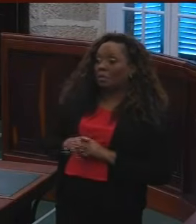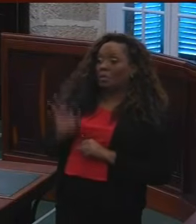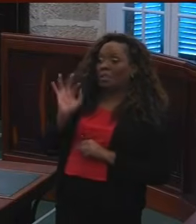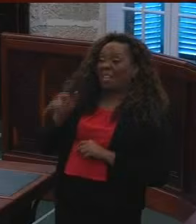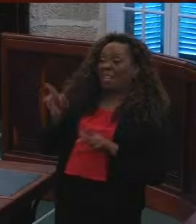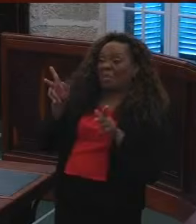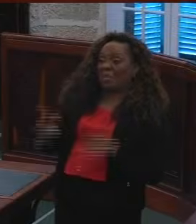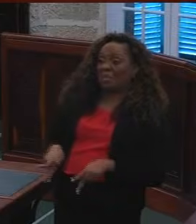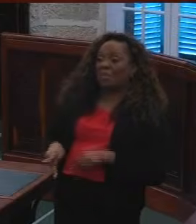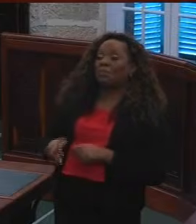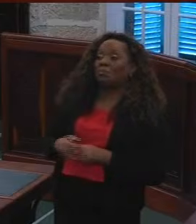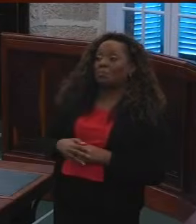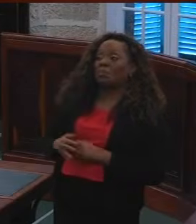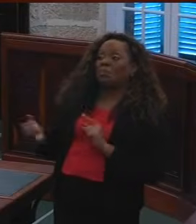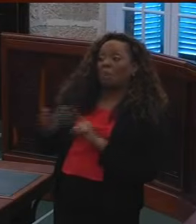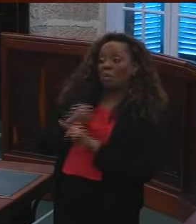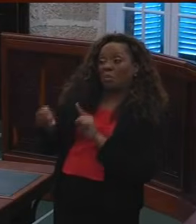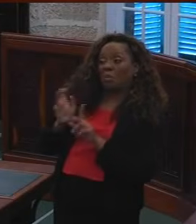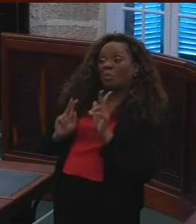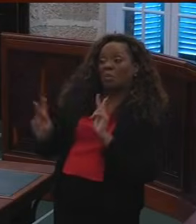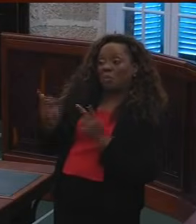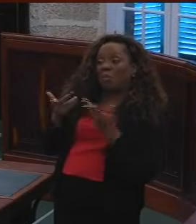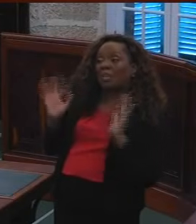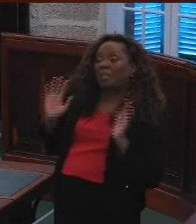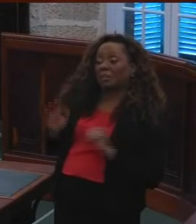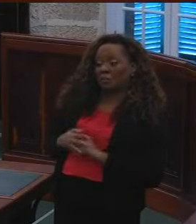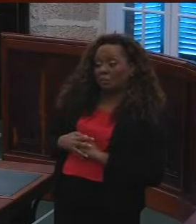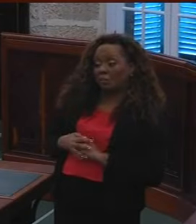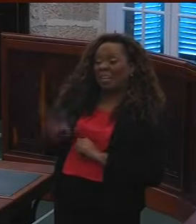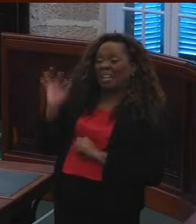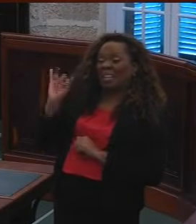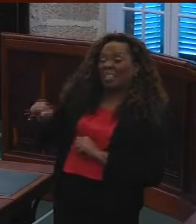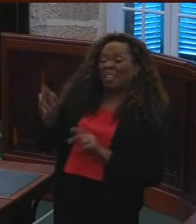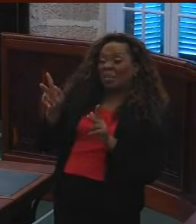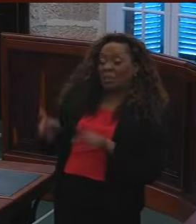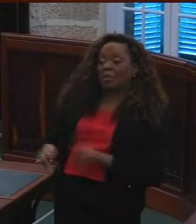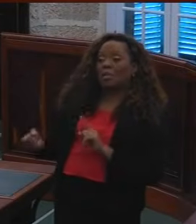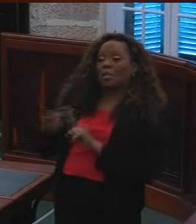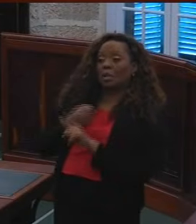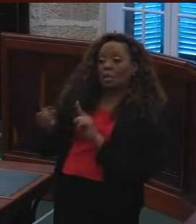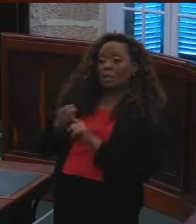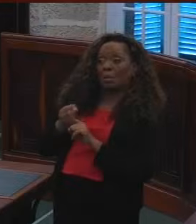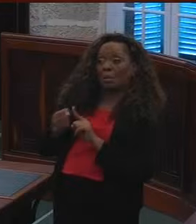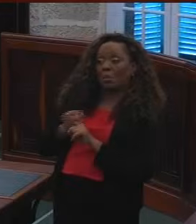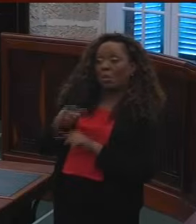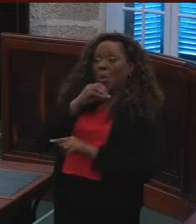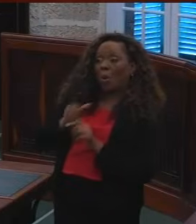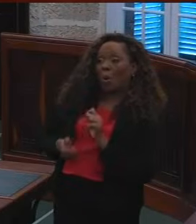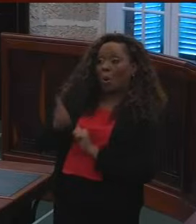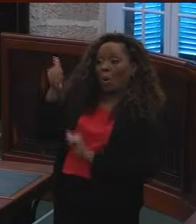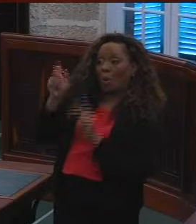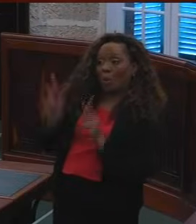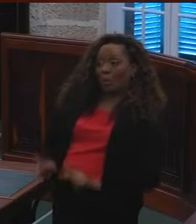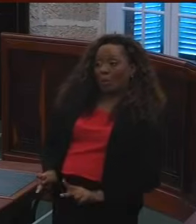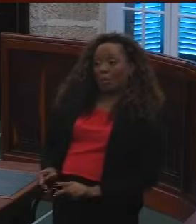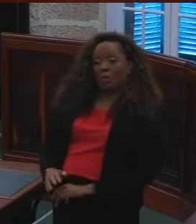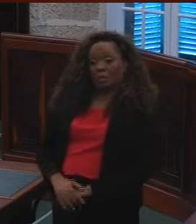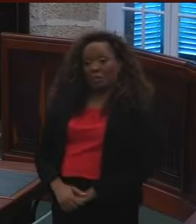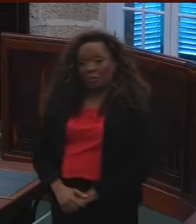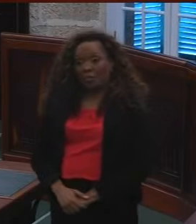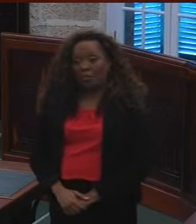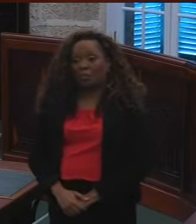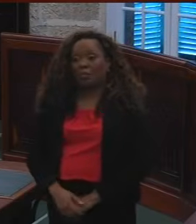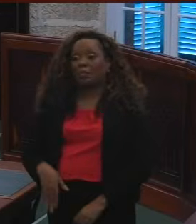has already abused, better said, has already abused some older person, Mr. Speaker, sir, a